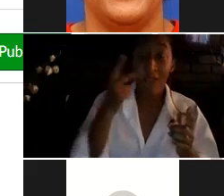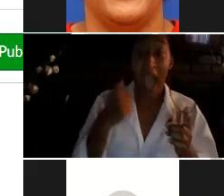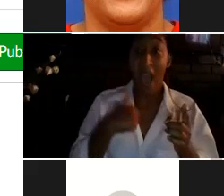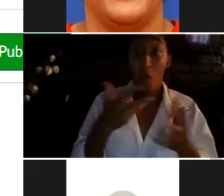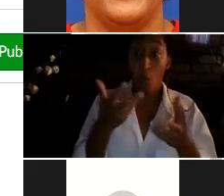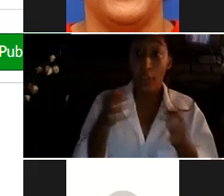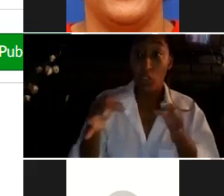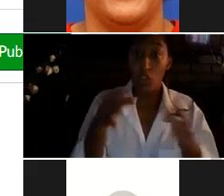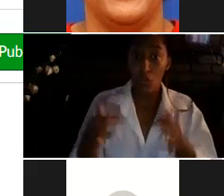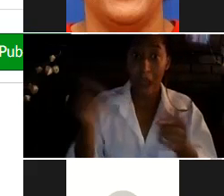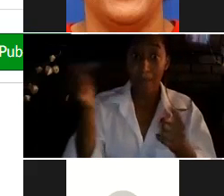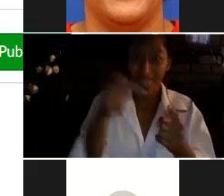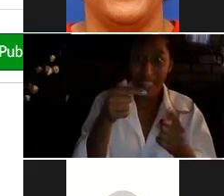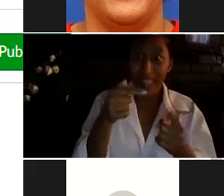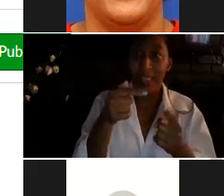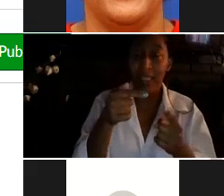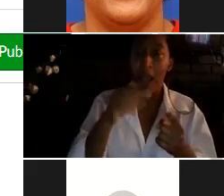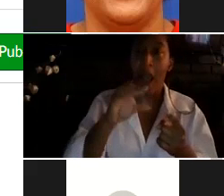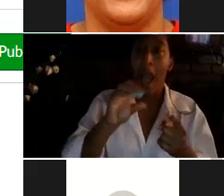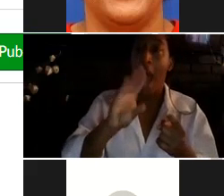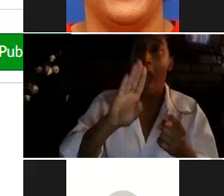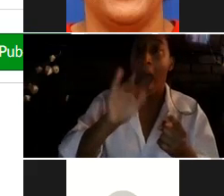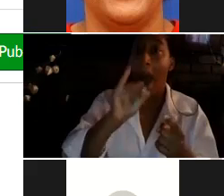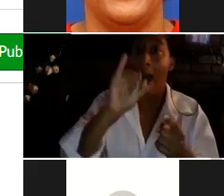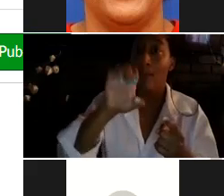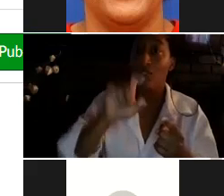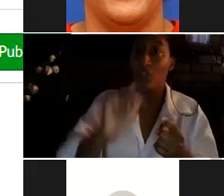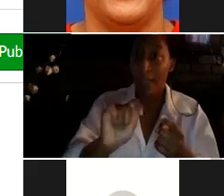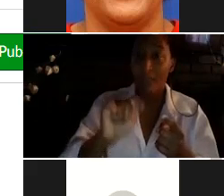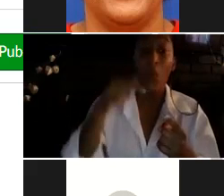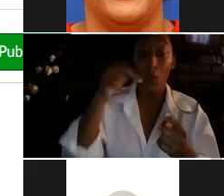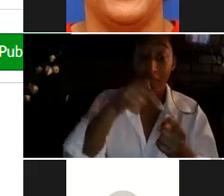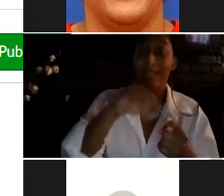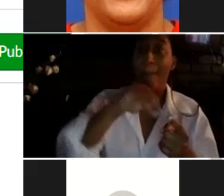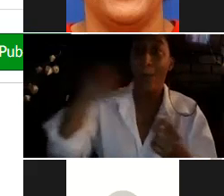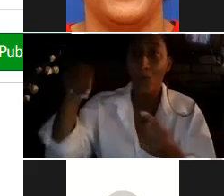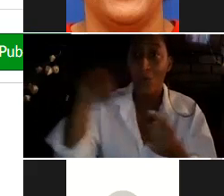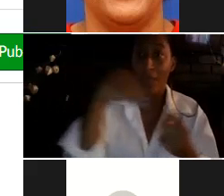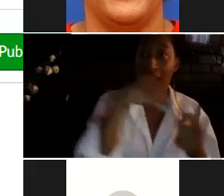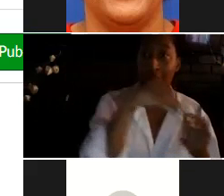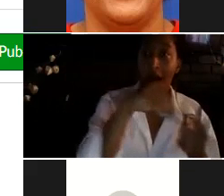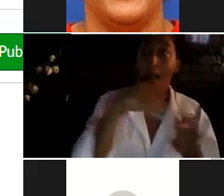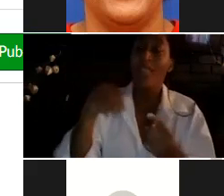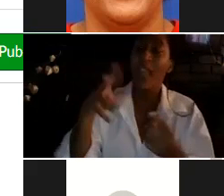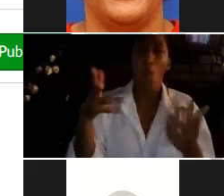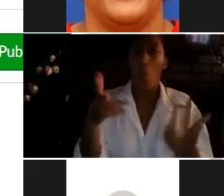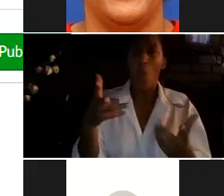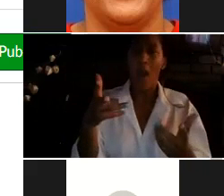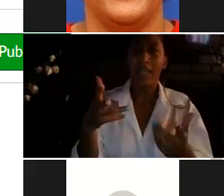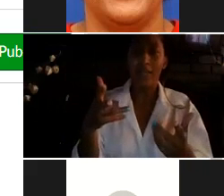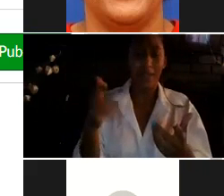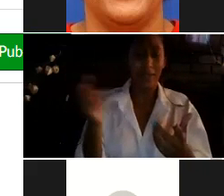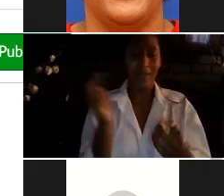we have to know what defines motion, right? What does it mean that the object is in